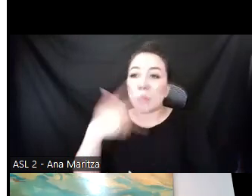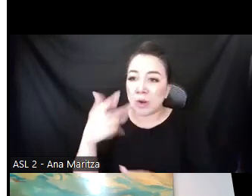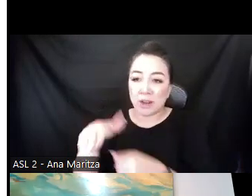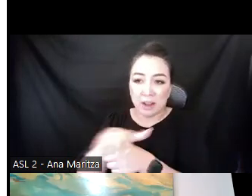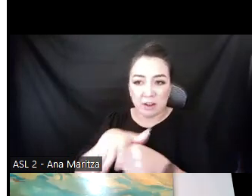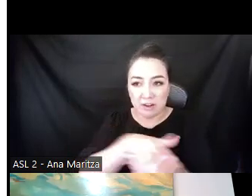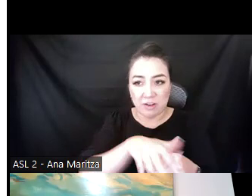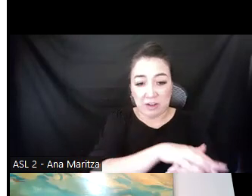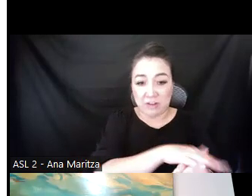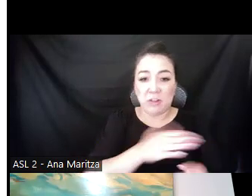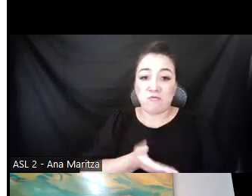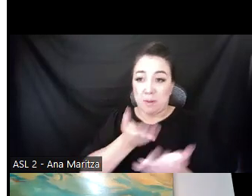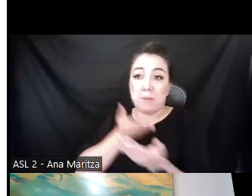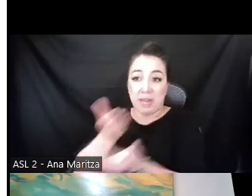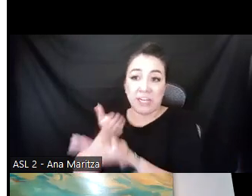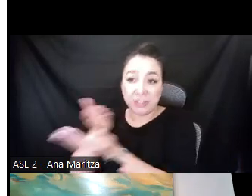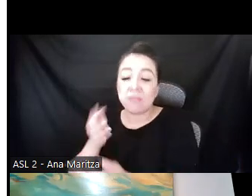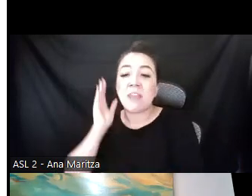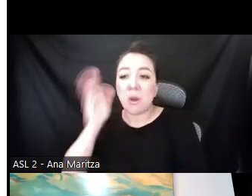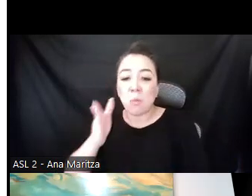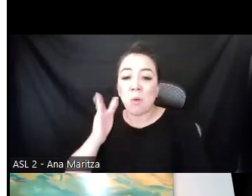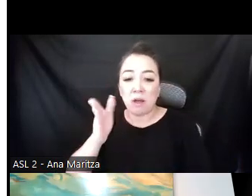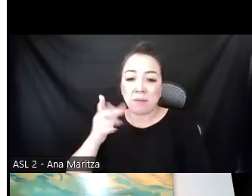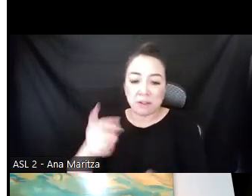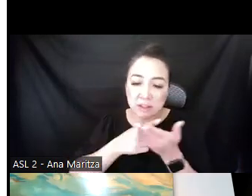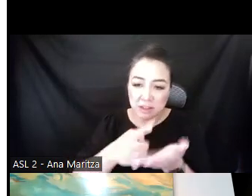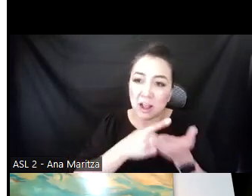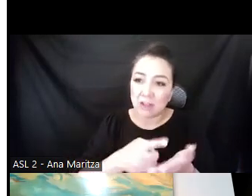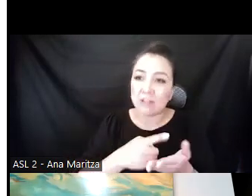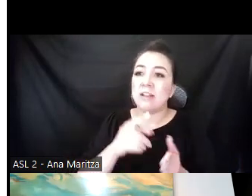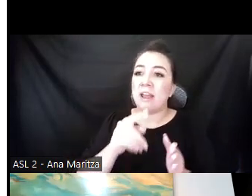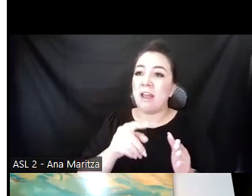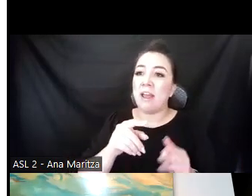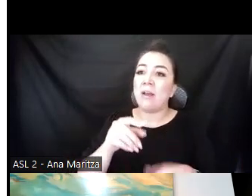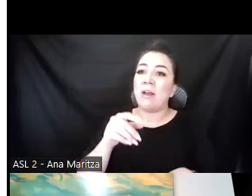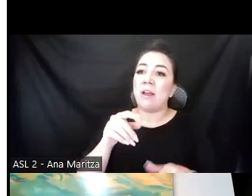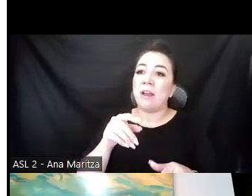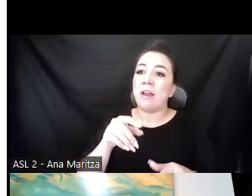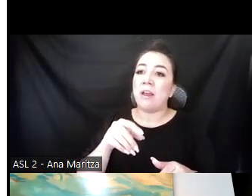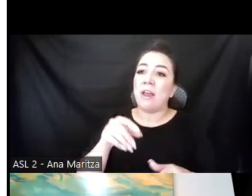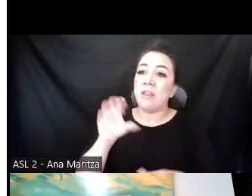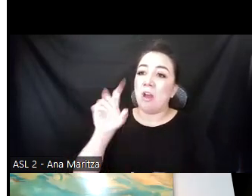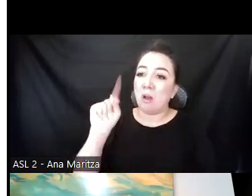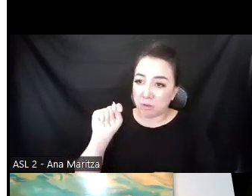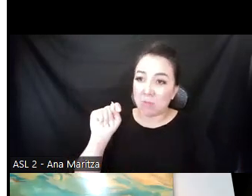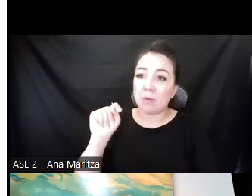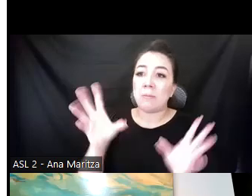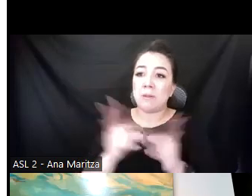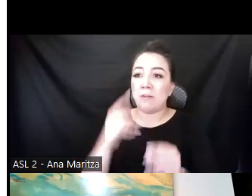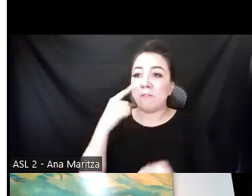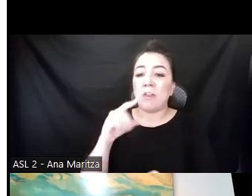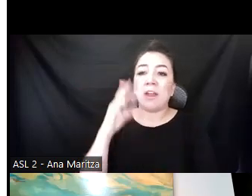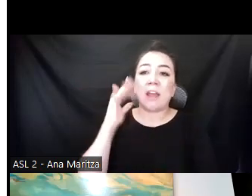of recommendation that will be discussed at the October convening in the California for All